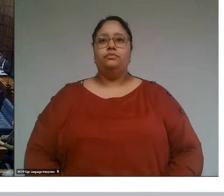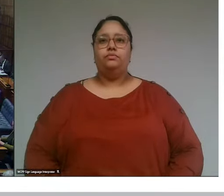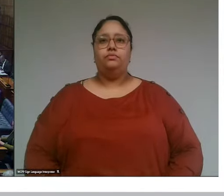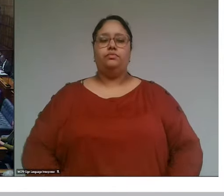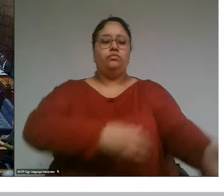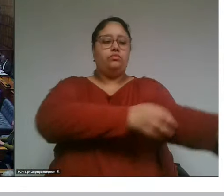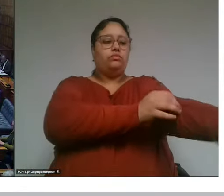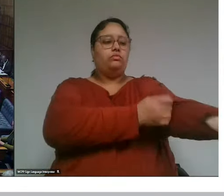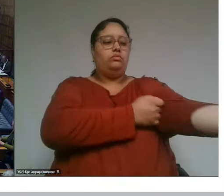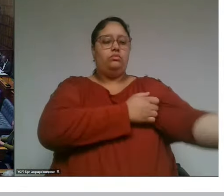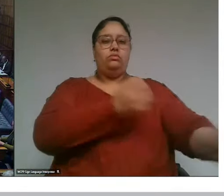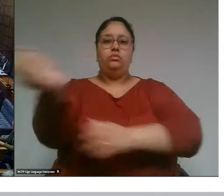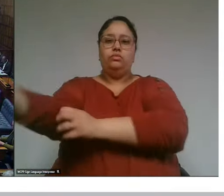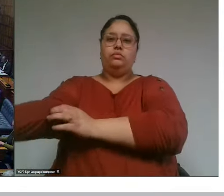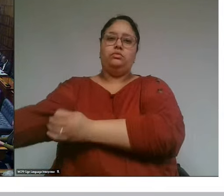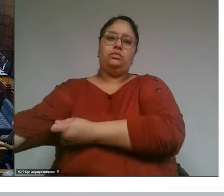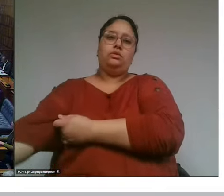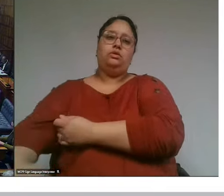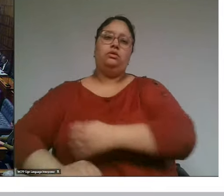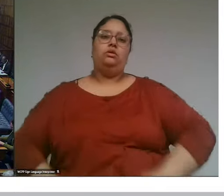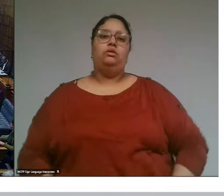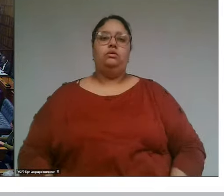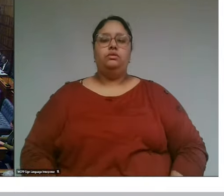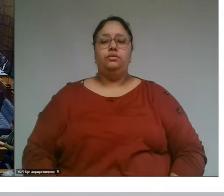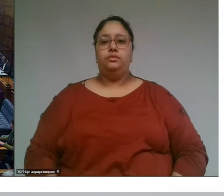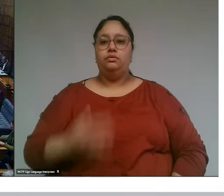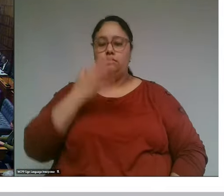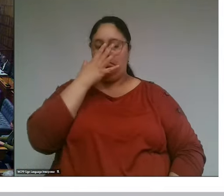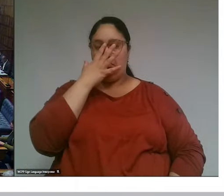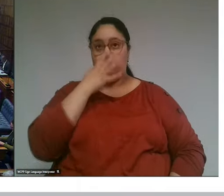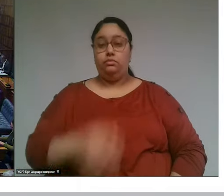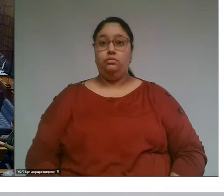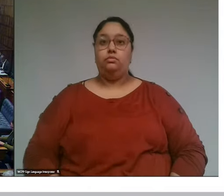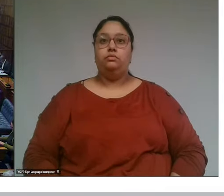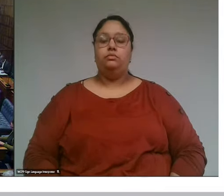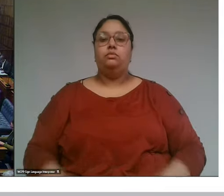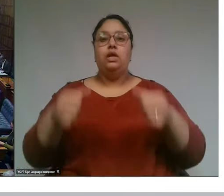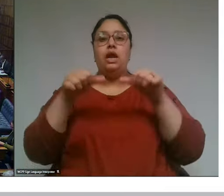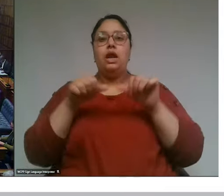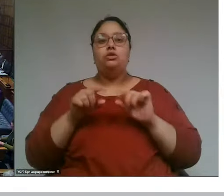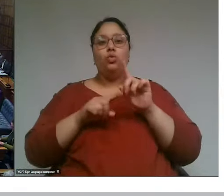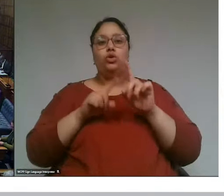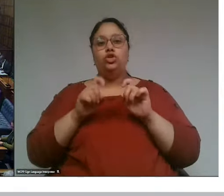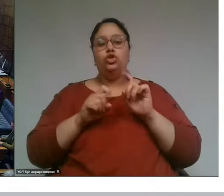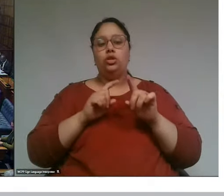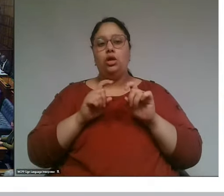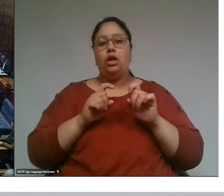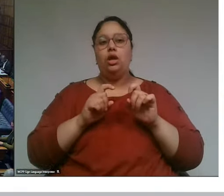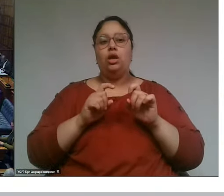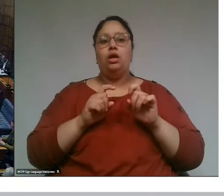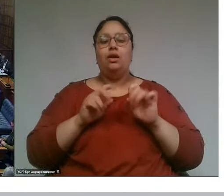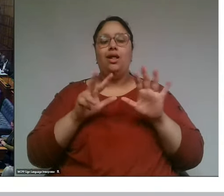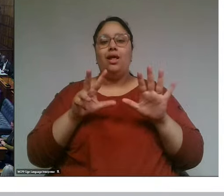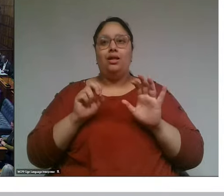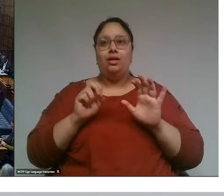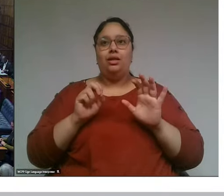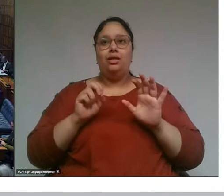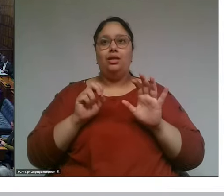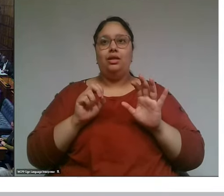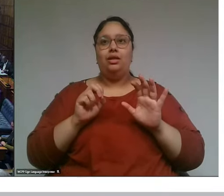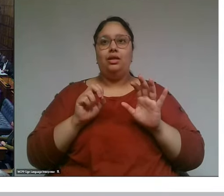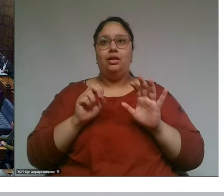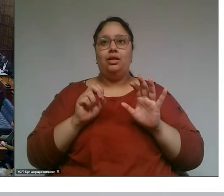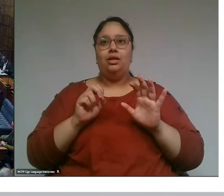my next question will be on because you said we must deal with a b and d